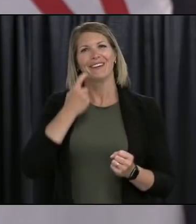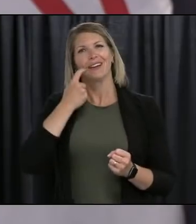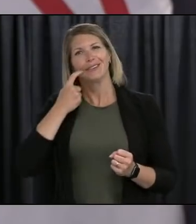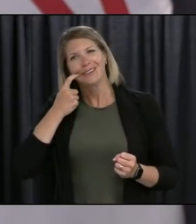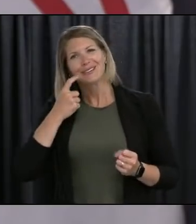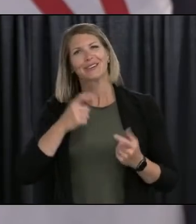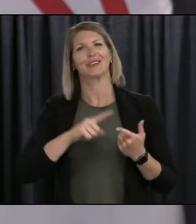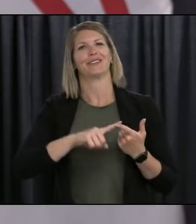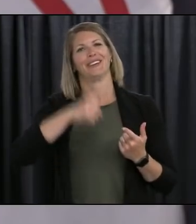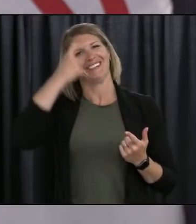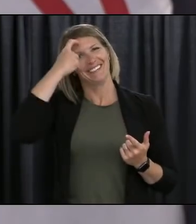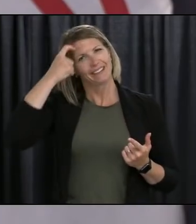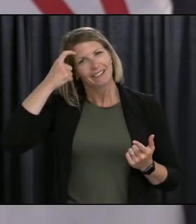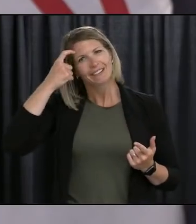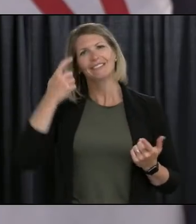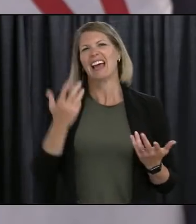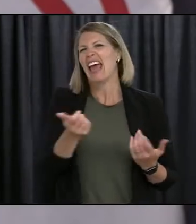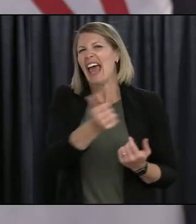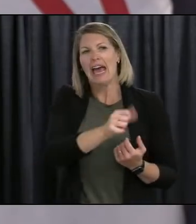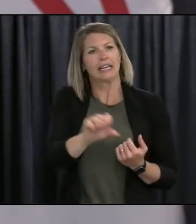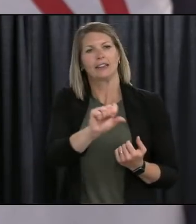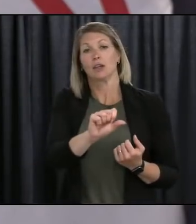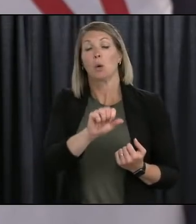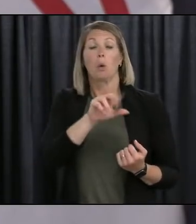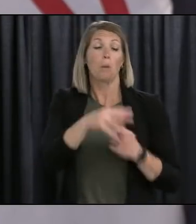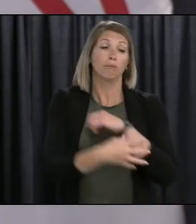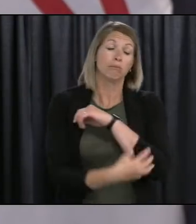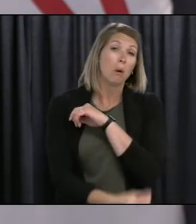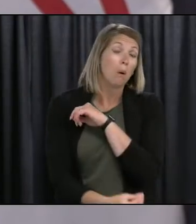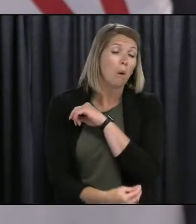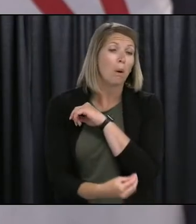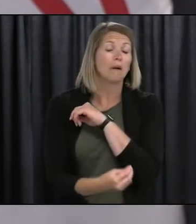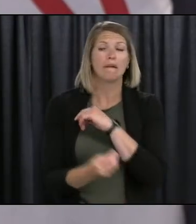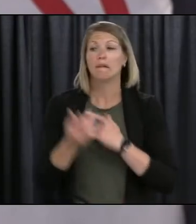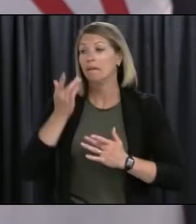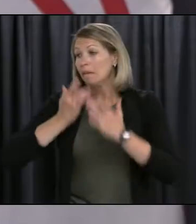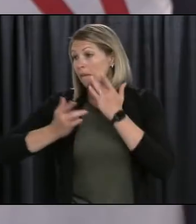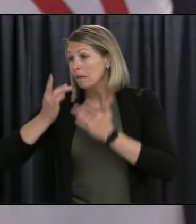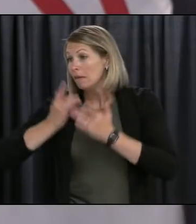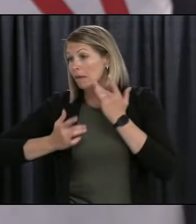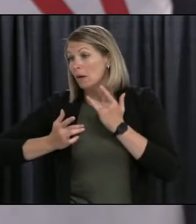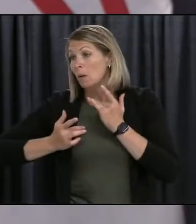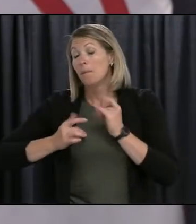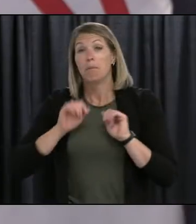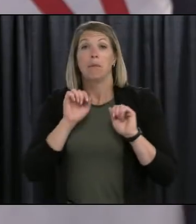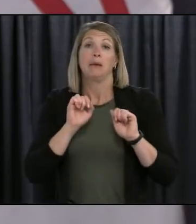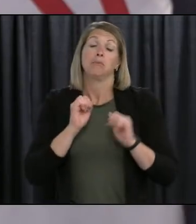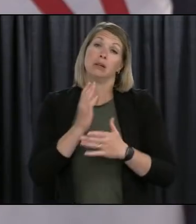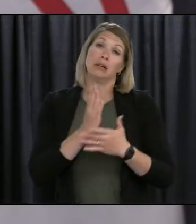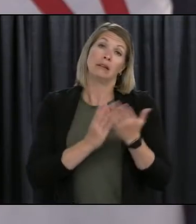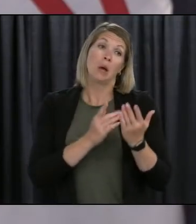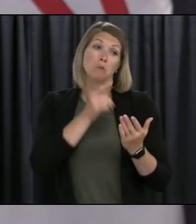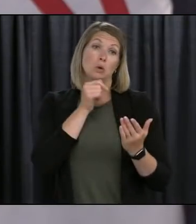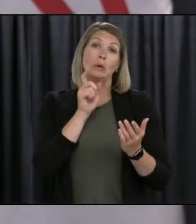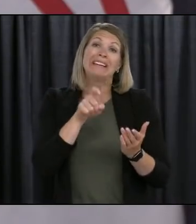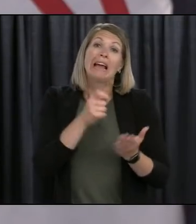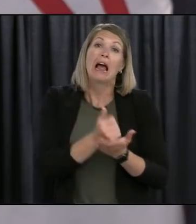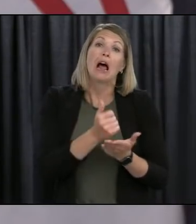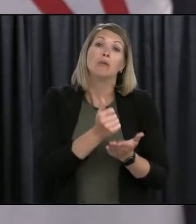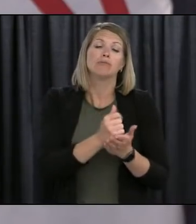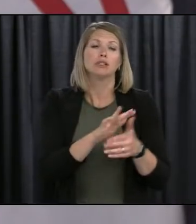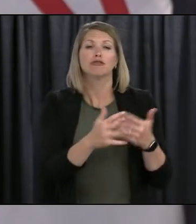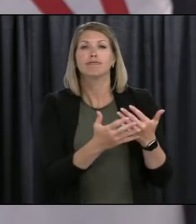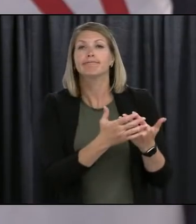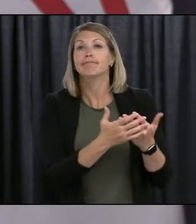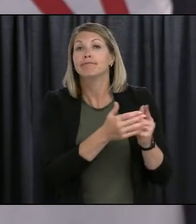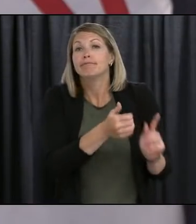issues, people who find themselves living in poverty or involvement in the criminal justice system, homelessness, or